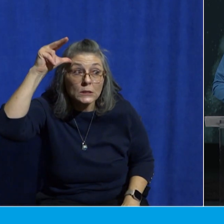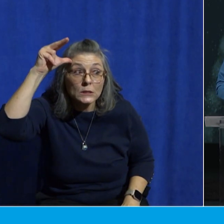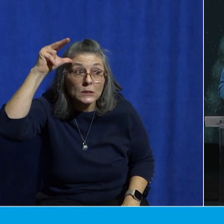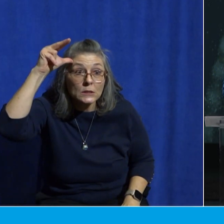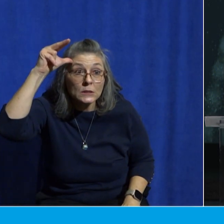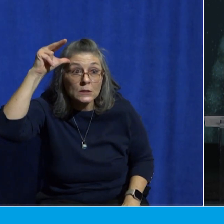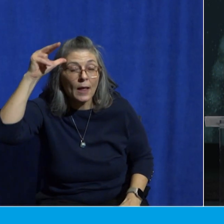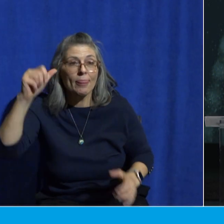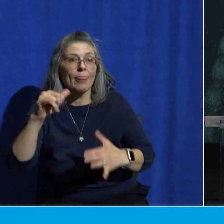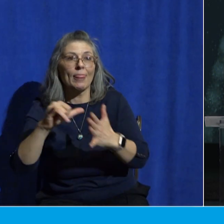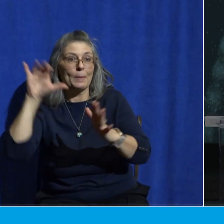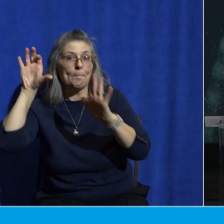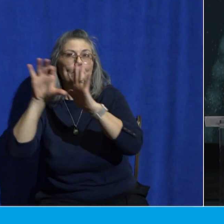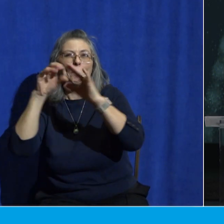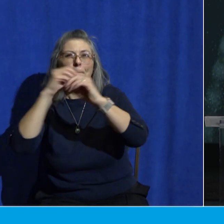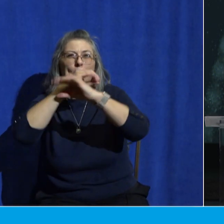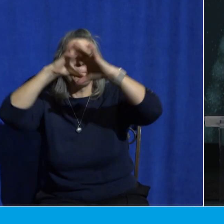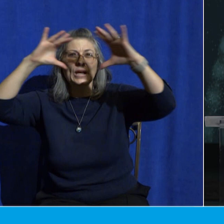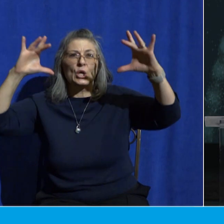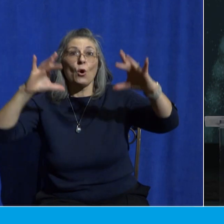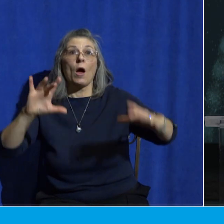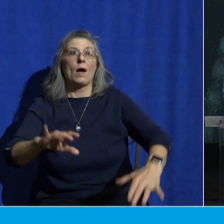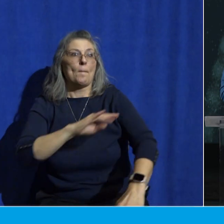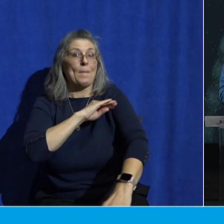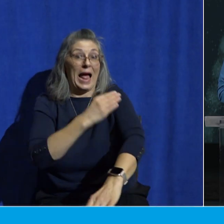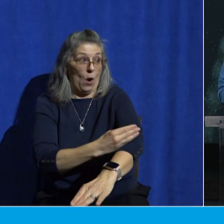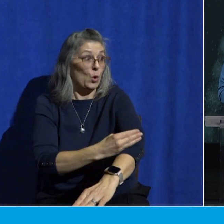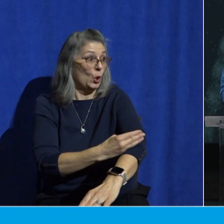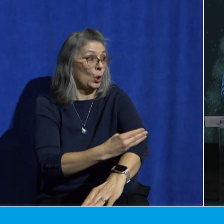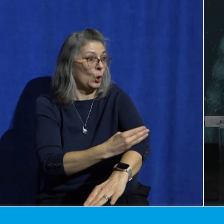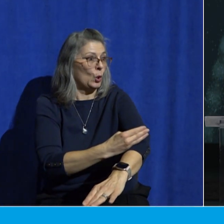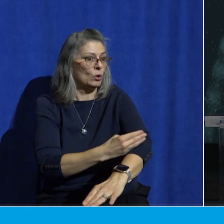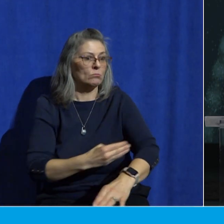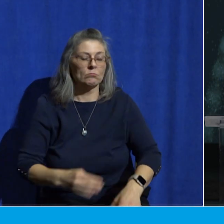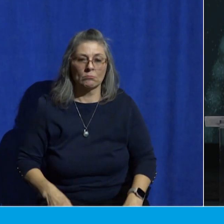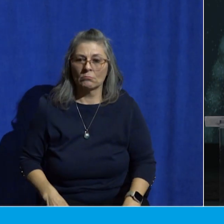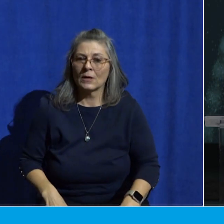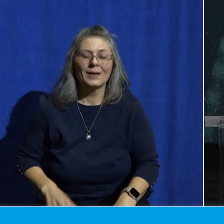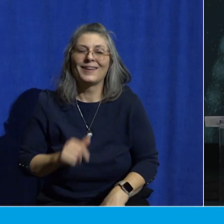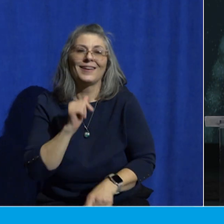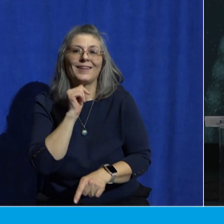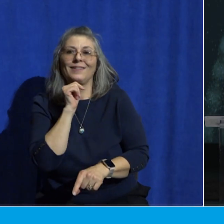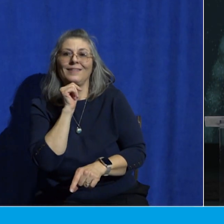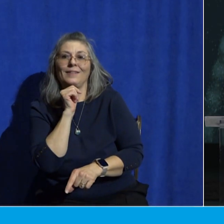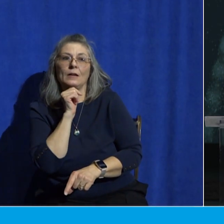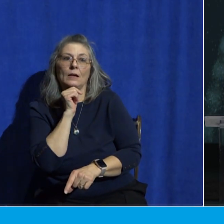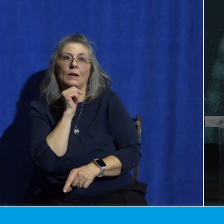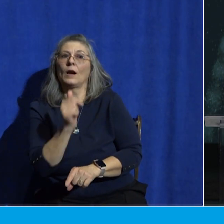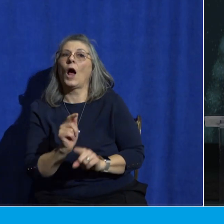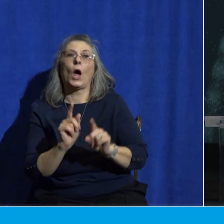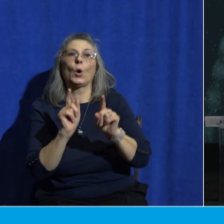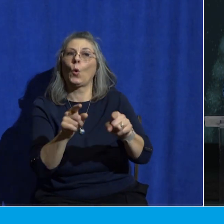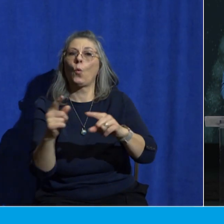But when he was not at war, he'd ride on a donkey as a picture of peace.